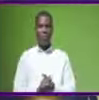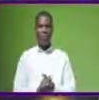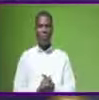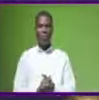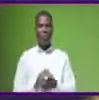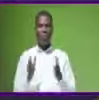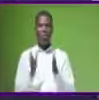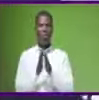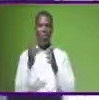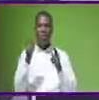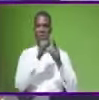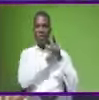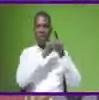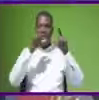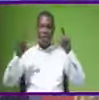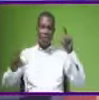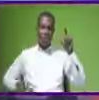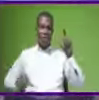Praise the Lord.